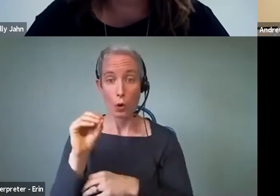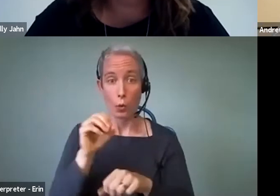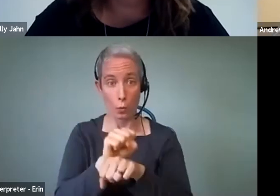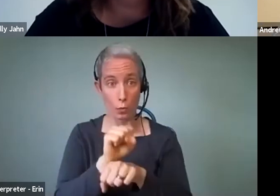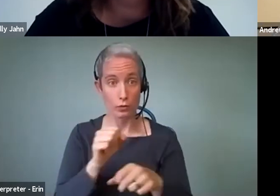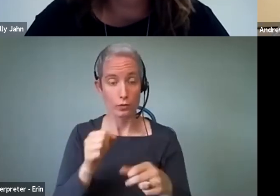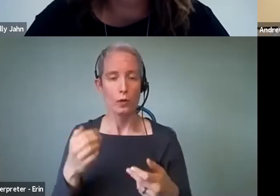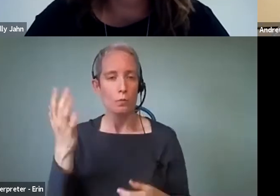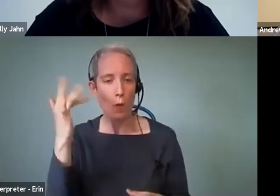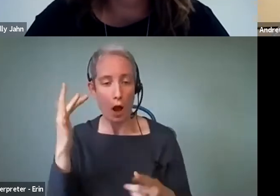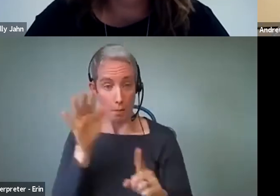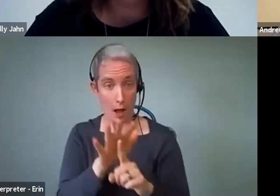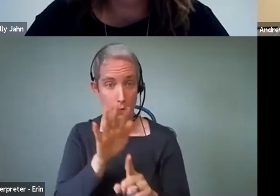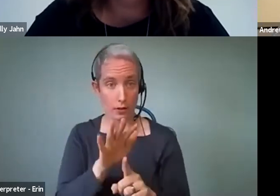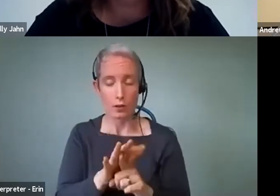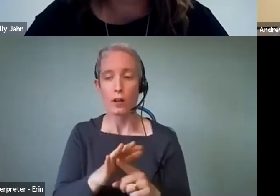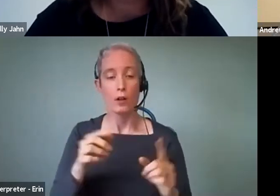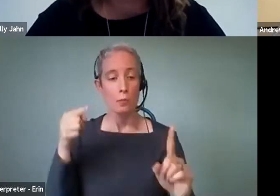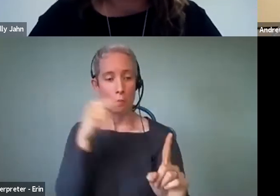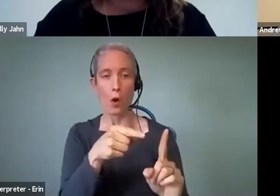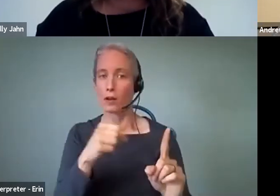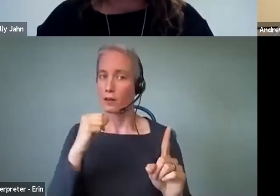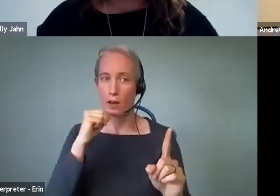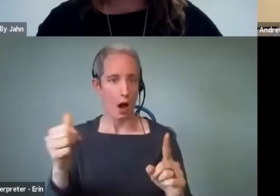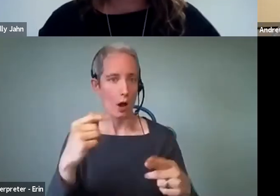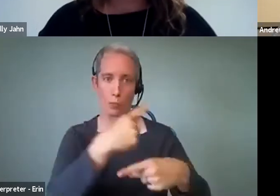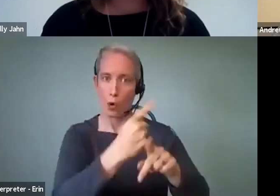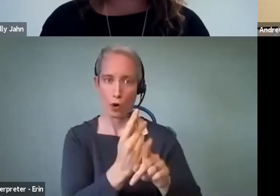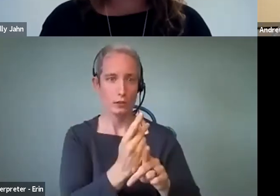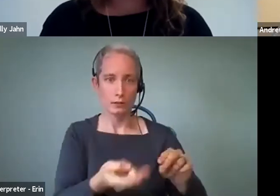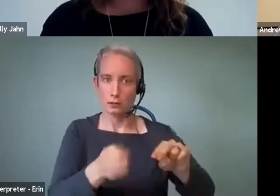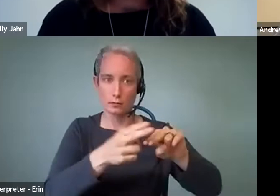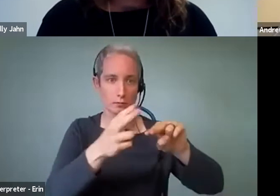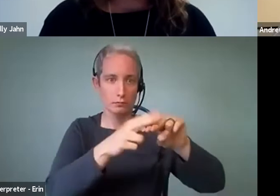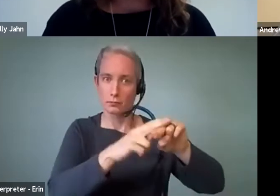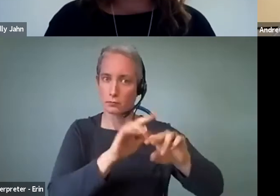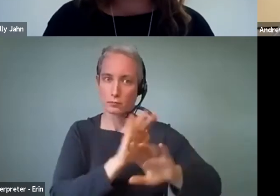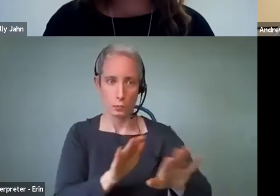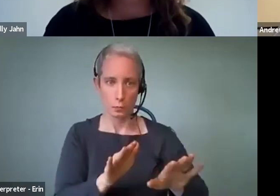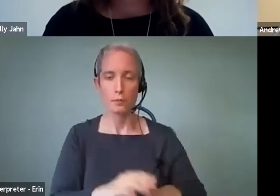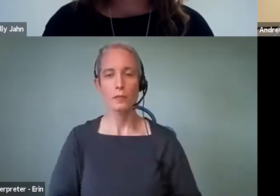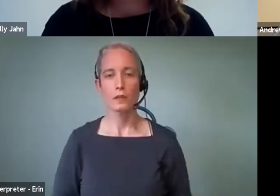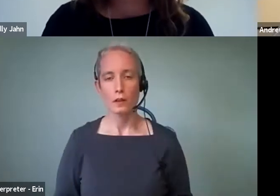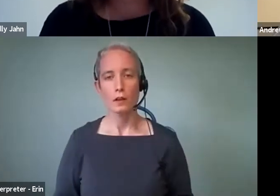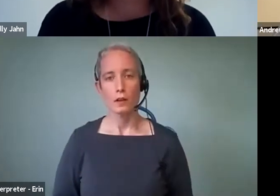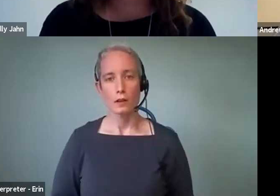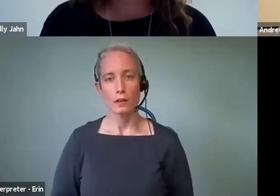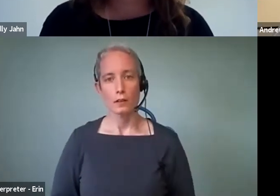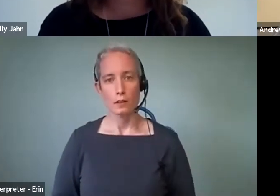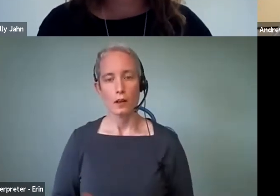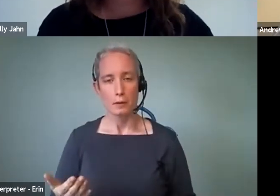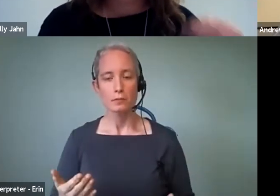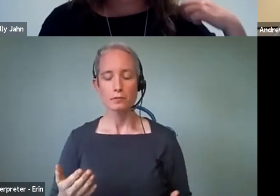it is not productivity again. It is, some of the co-working CEOs have said we are in a happiness